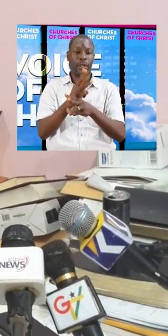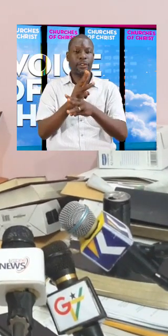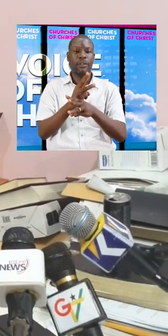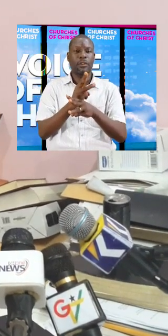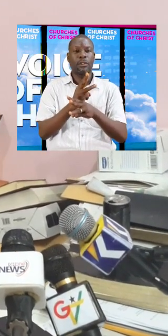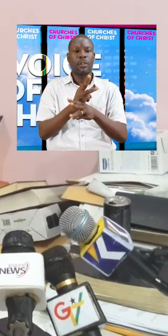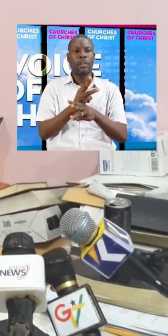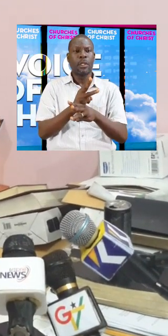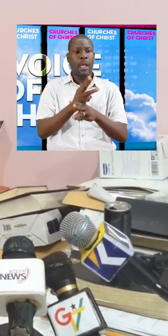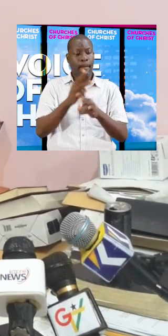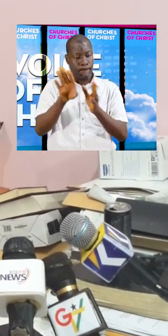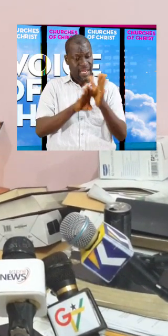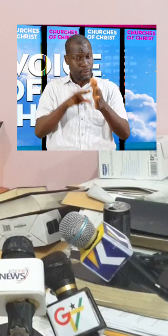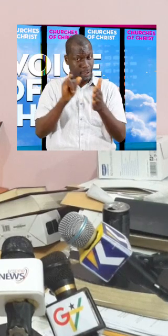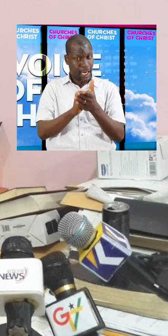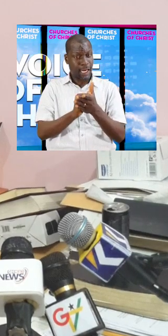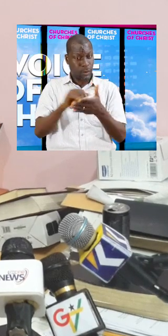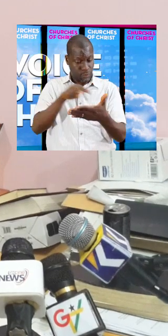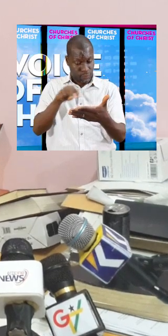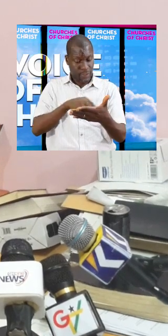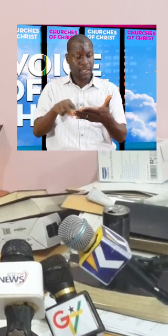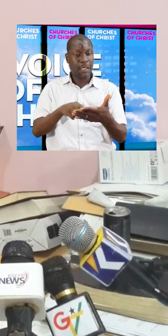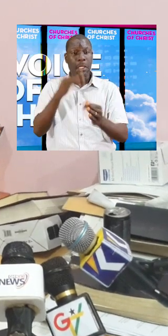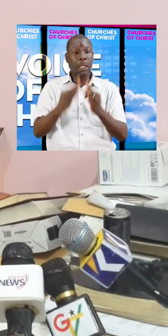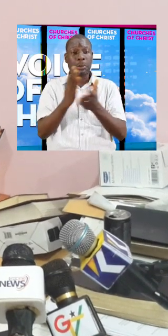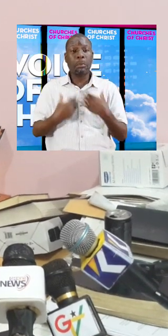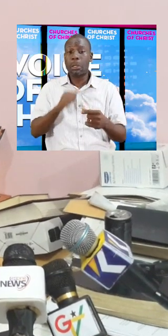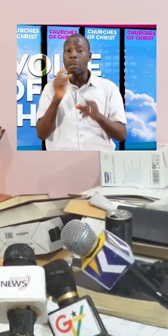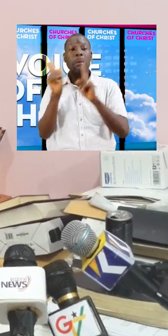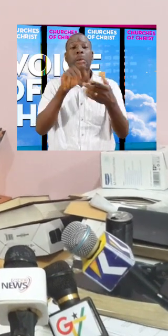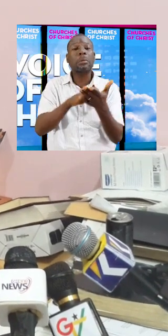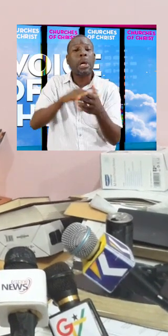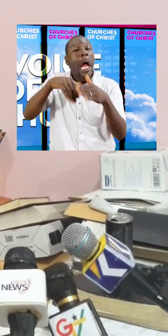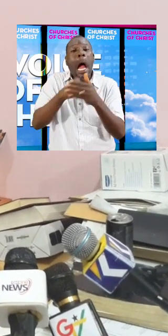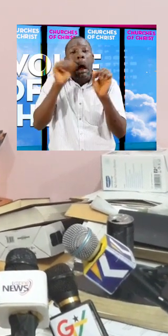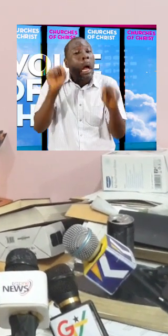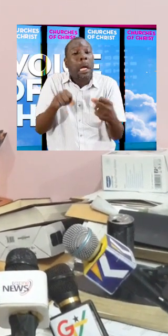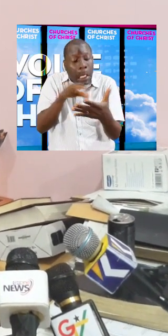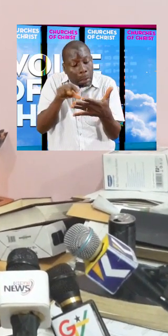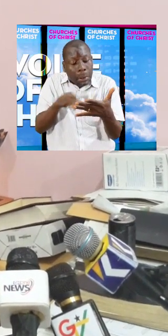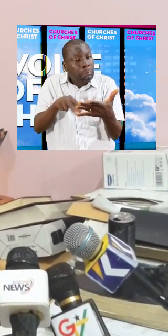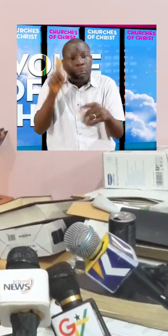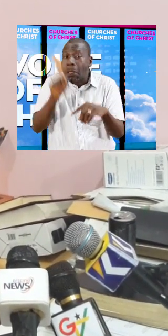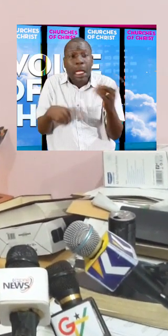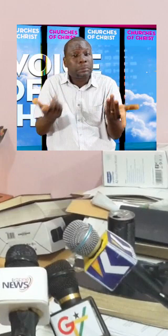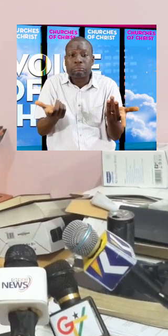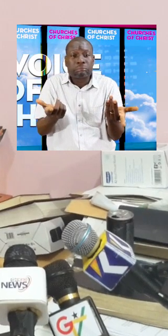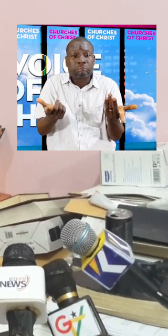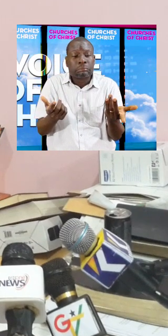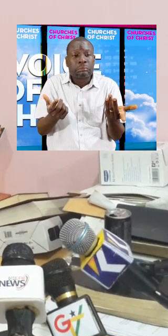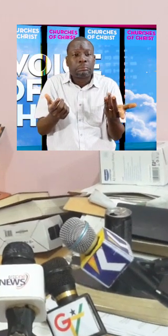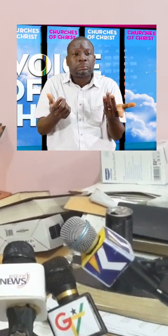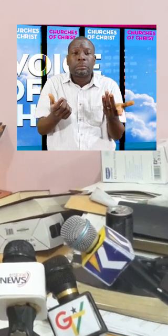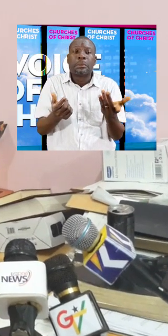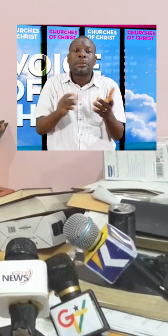Ye Bible ya, ye kenkan yimpo no, sabe se obi anko school, na wa hunu akenkan